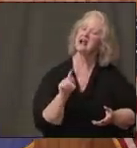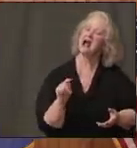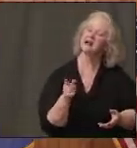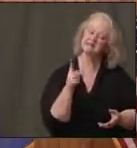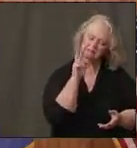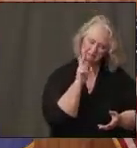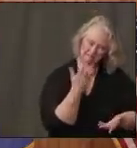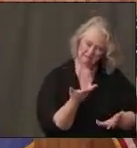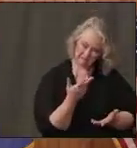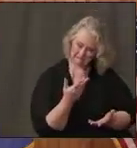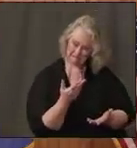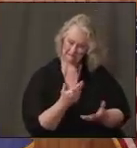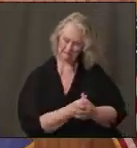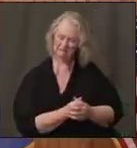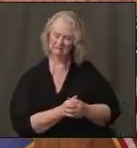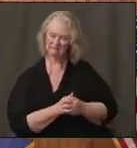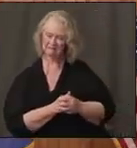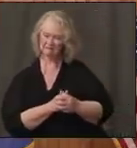vaccine?